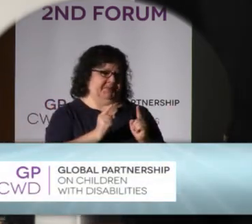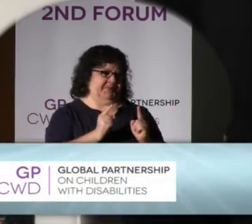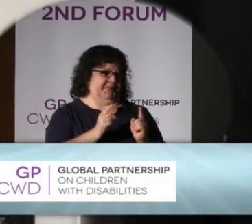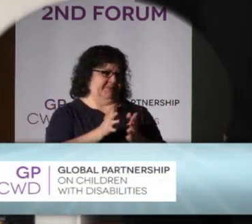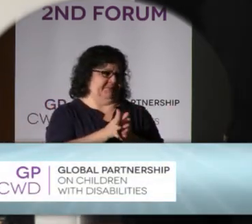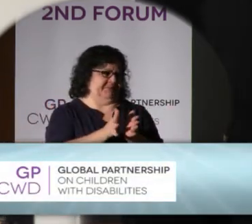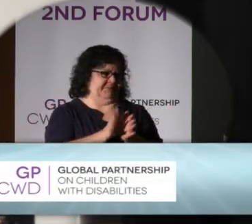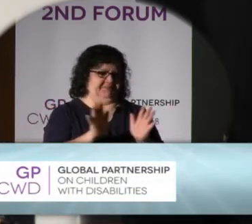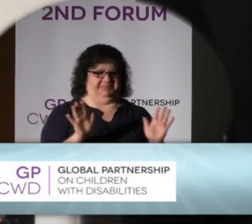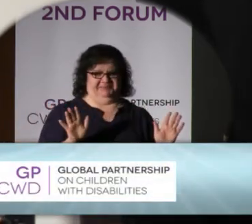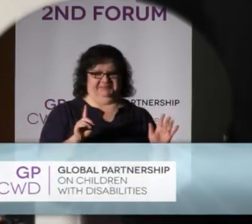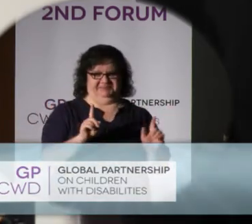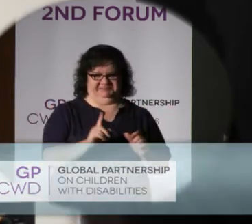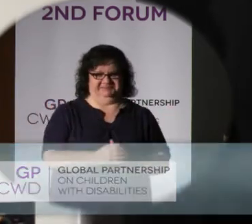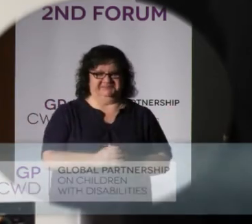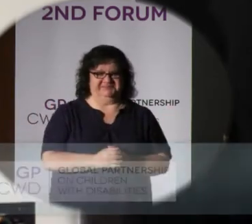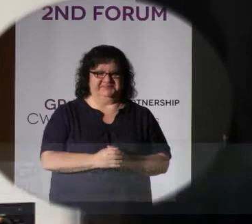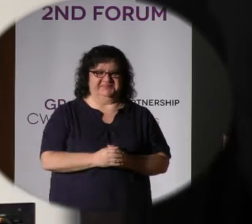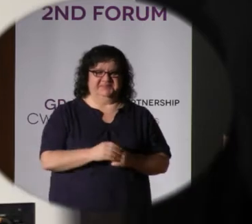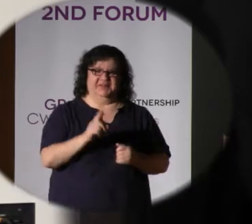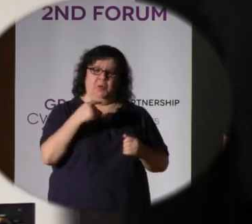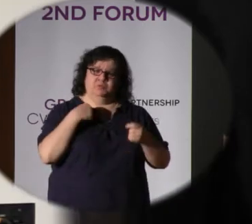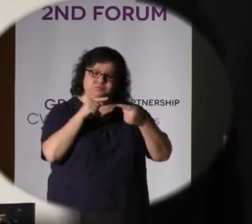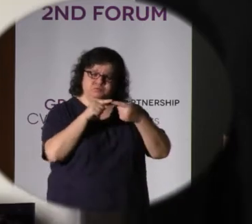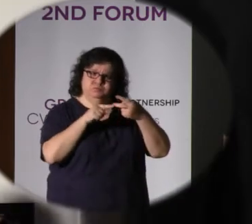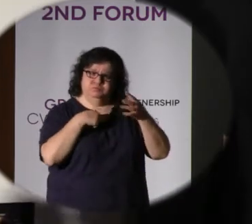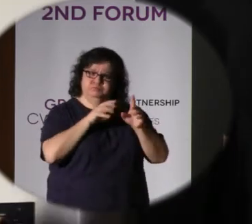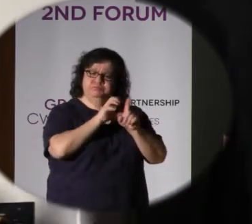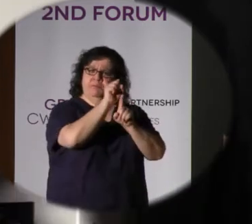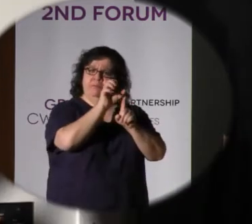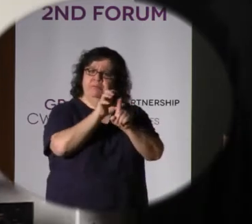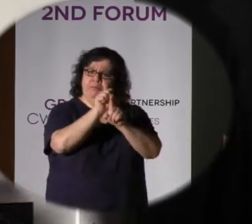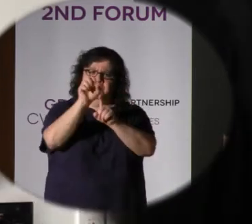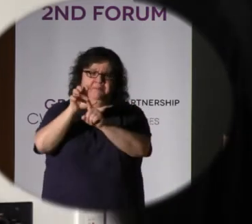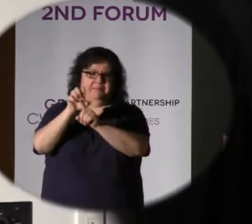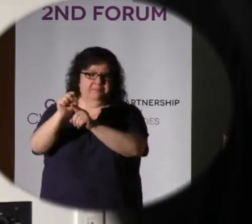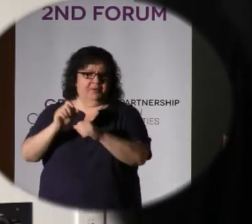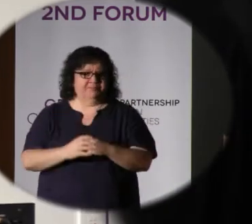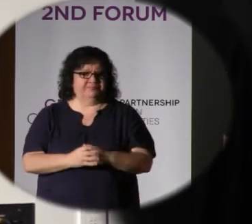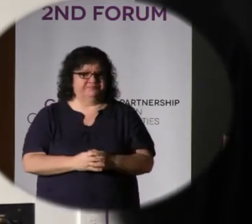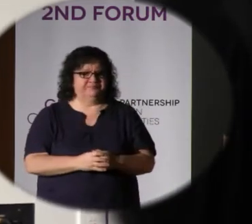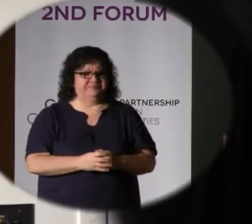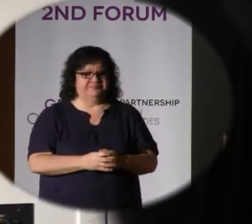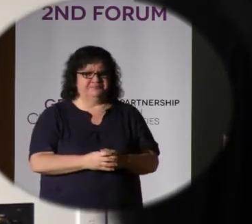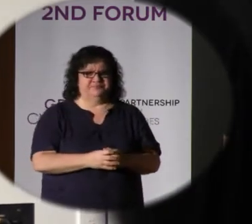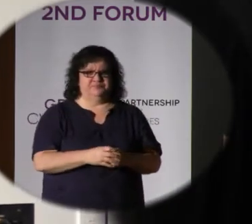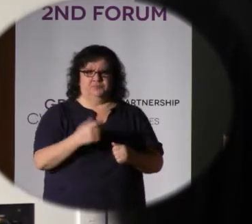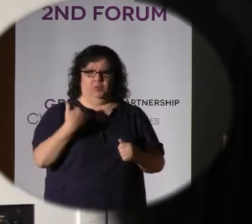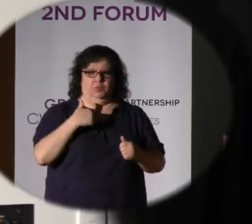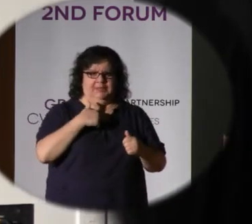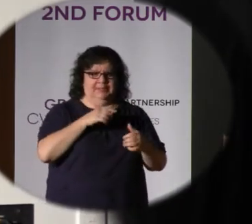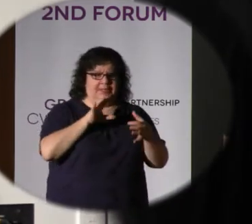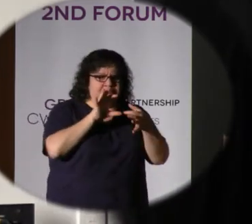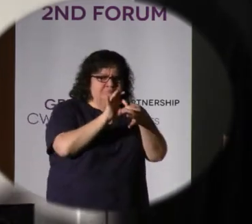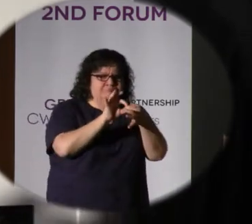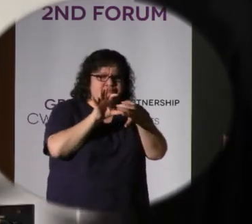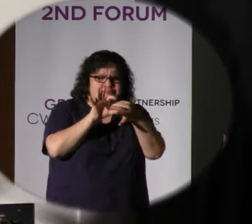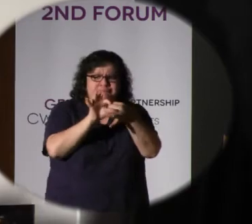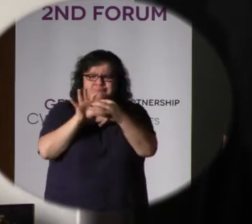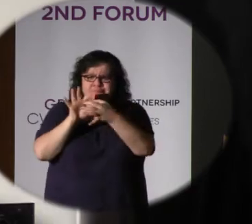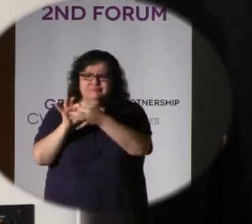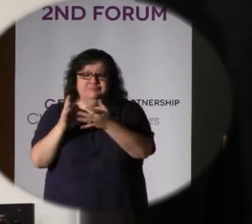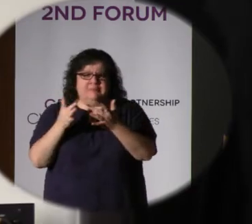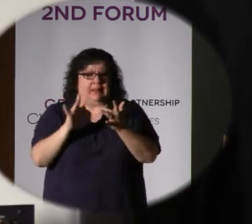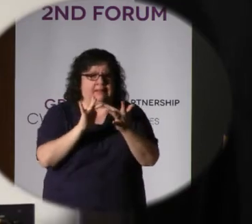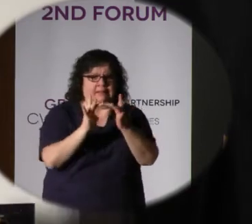of achievements. Lots of it has been done in cooperation with our network, and more specifically with the Disability Inclusive Disaster